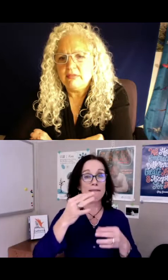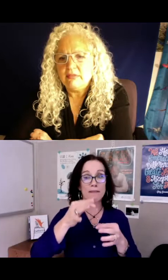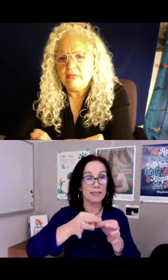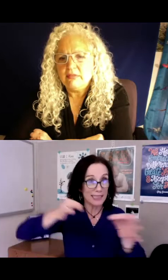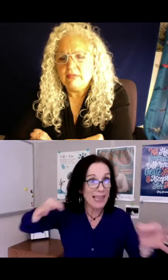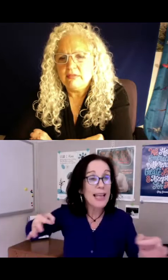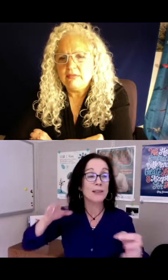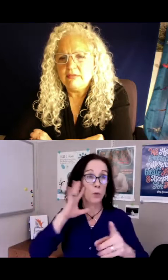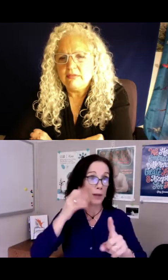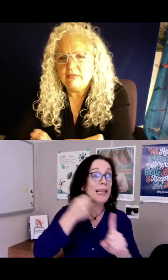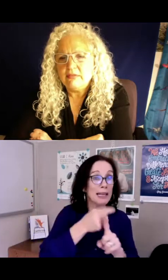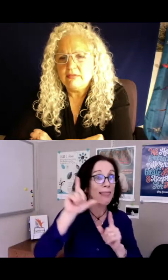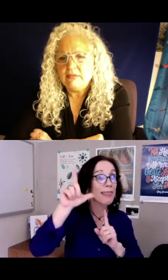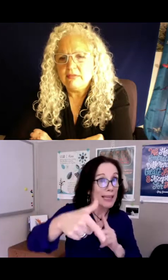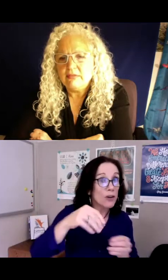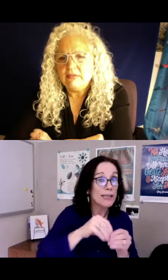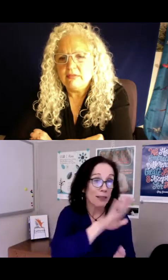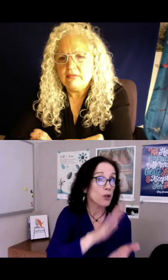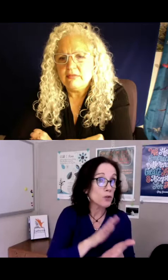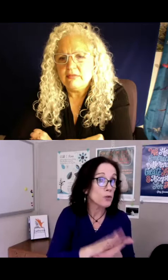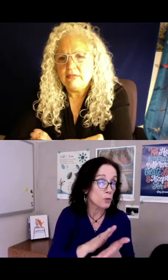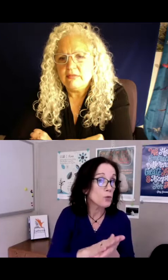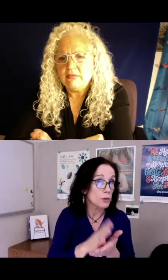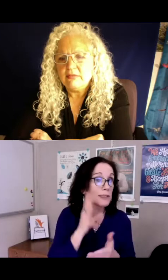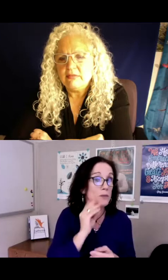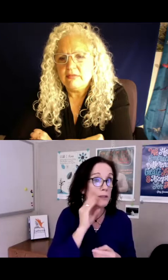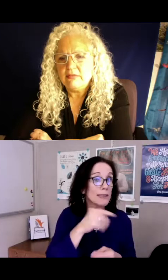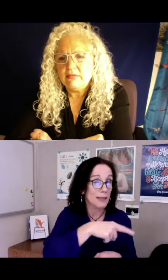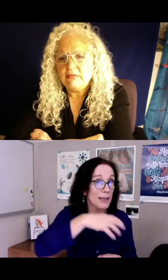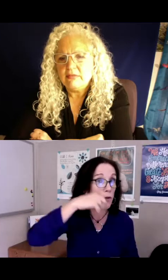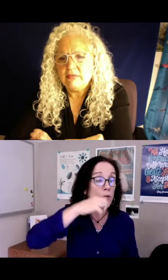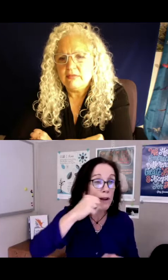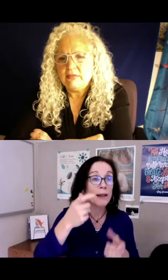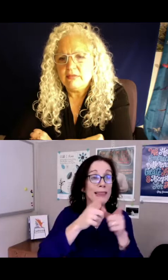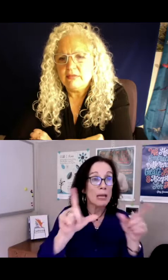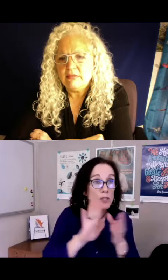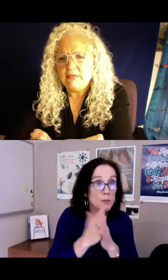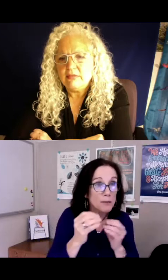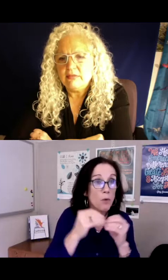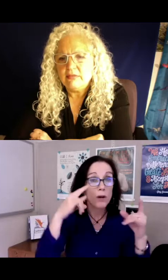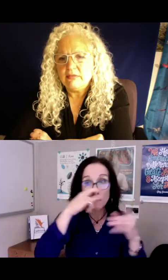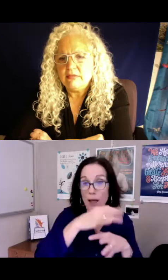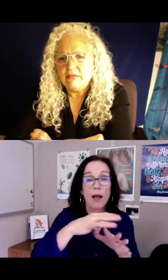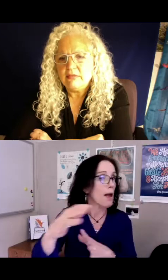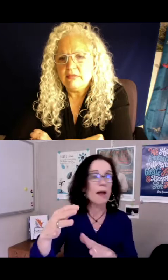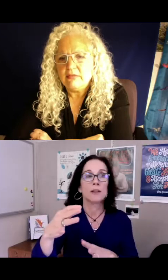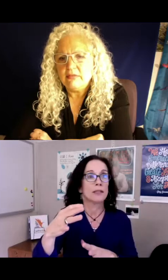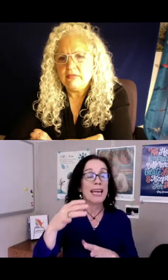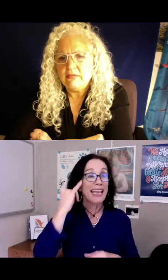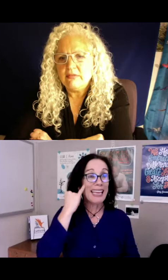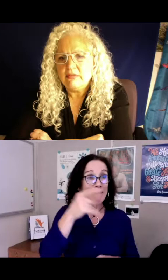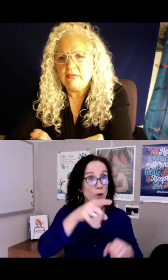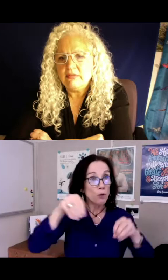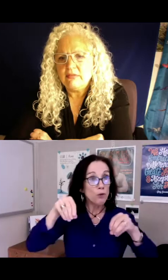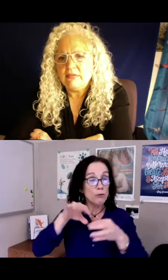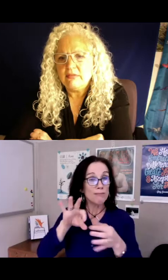shows that there is a delay, and that will impact them later in their academic experience as they get older and they develop language